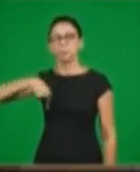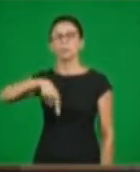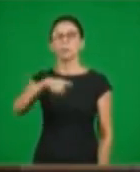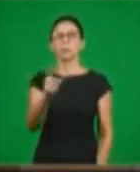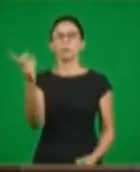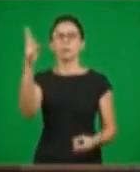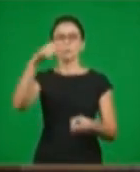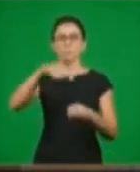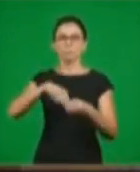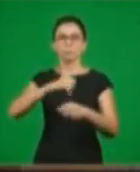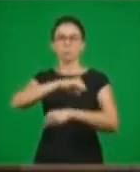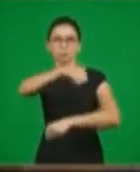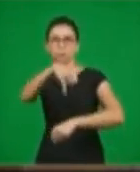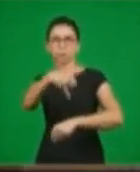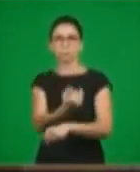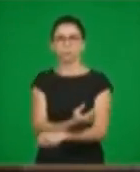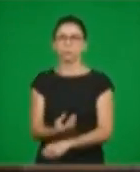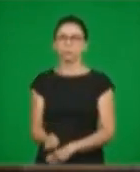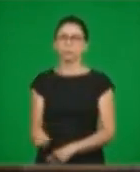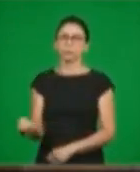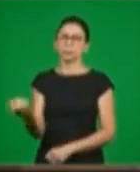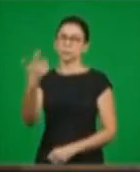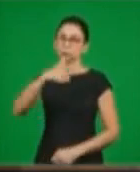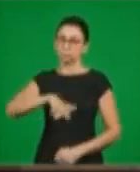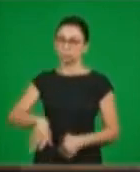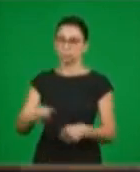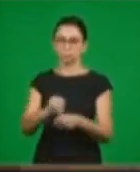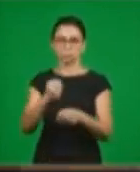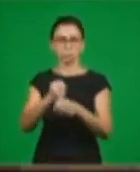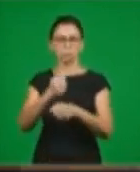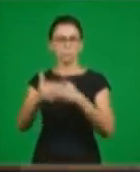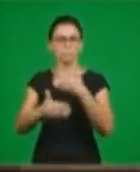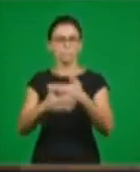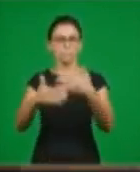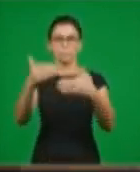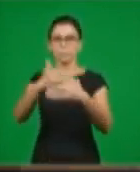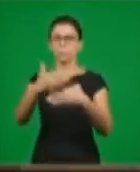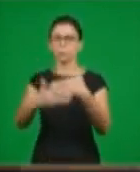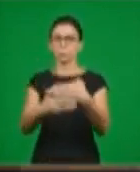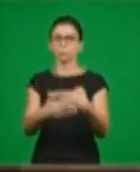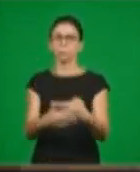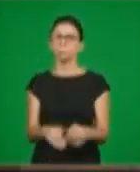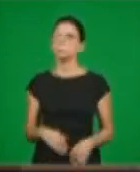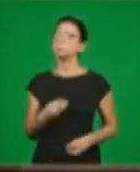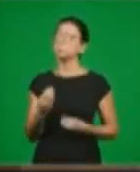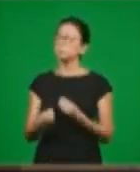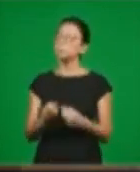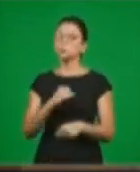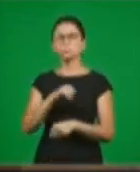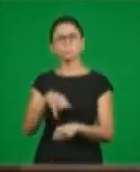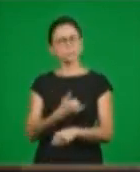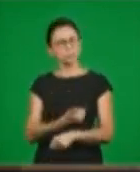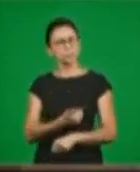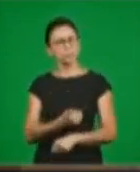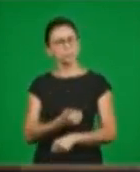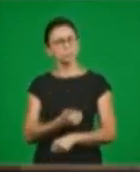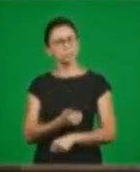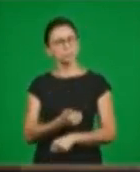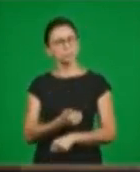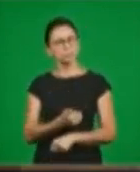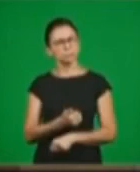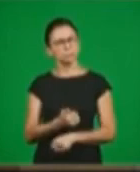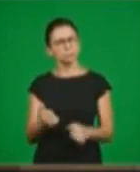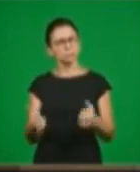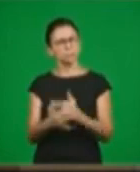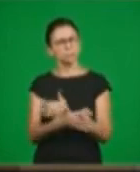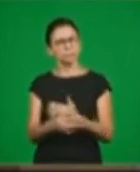reconstruct Jerusalem. My brothers, look at this. Look right there, the city of the Lord. It was the city of the Lord.